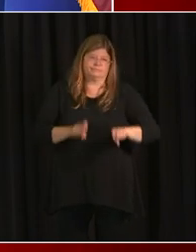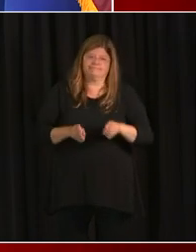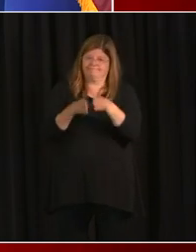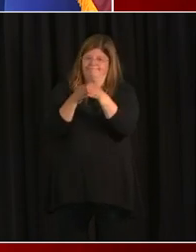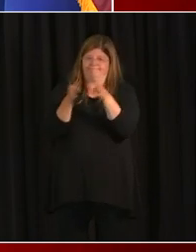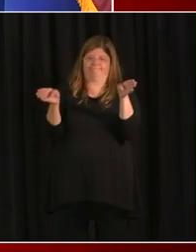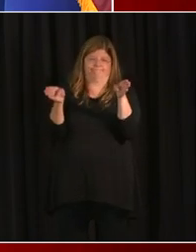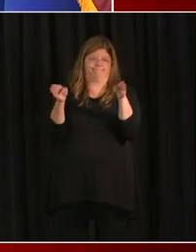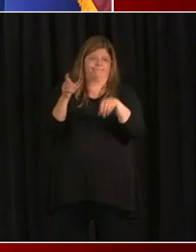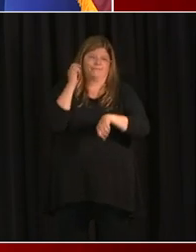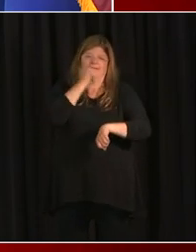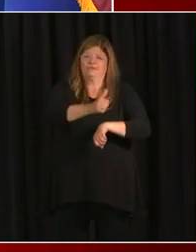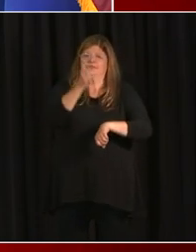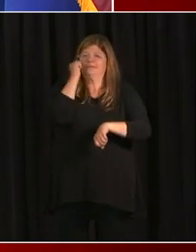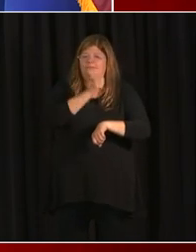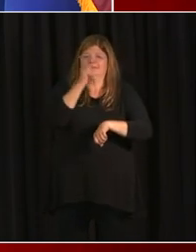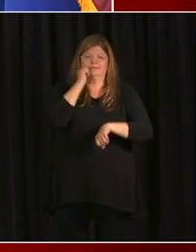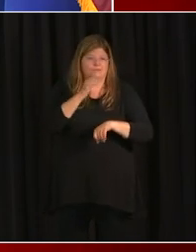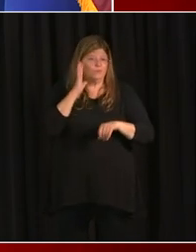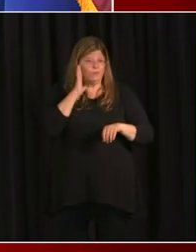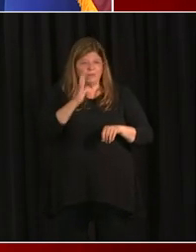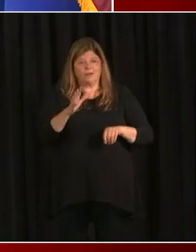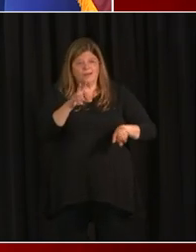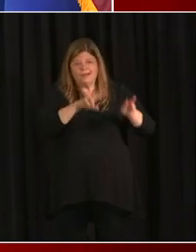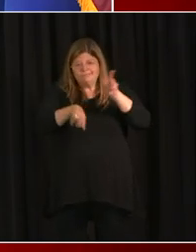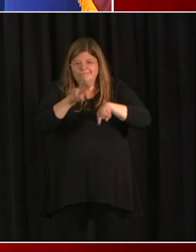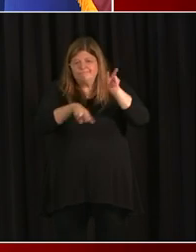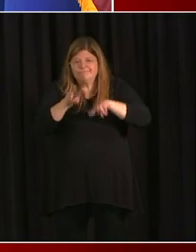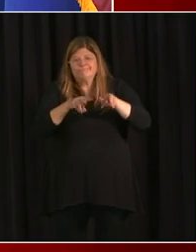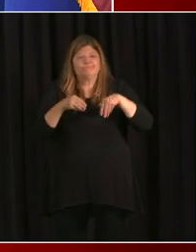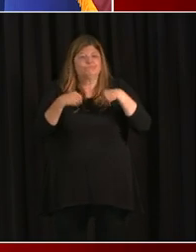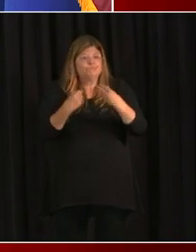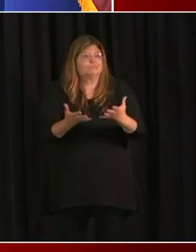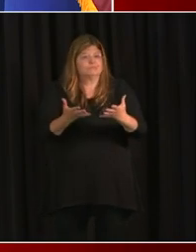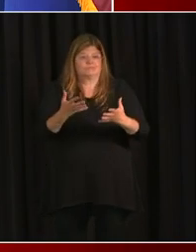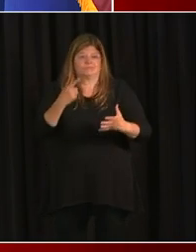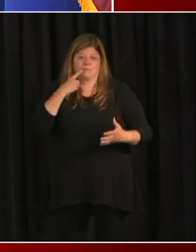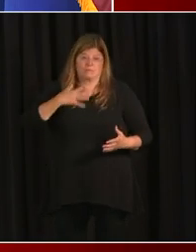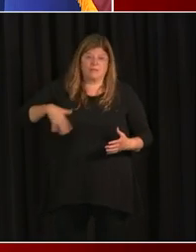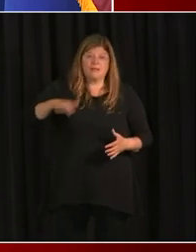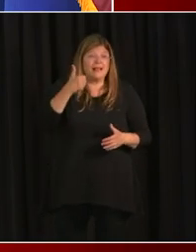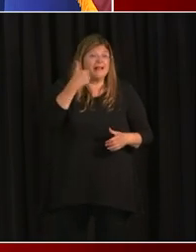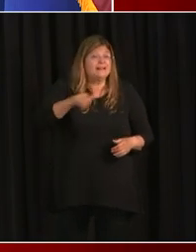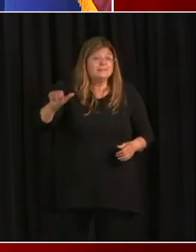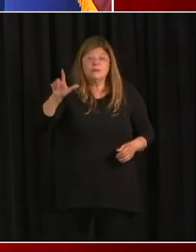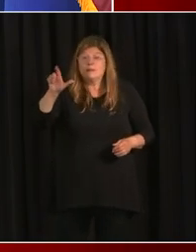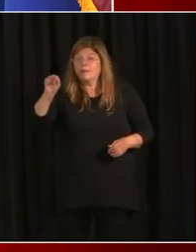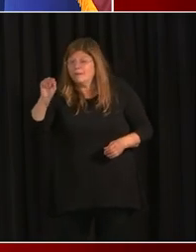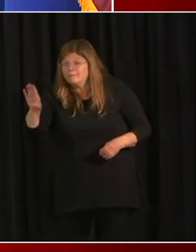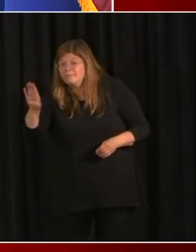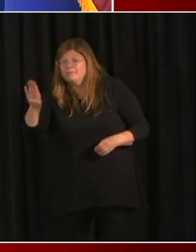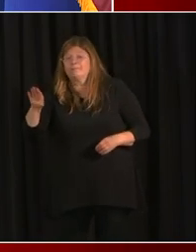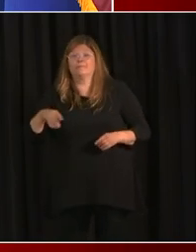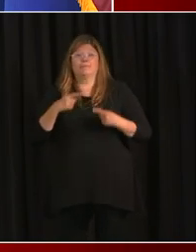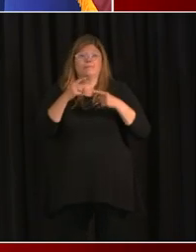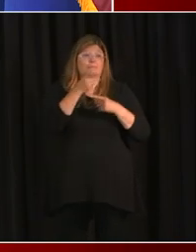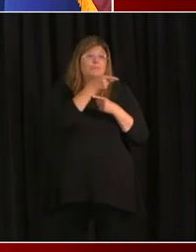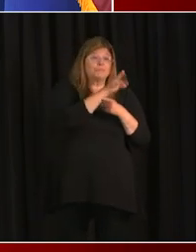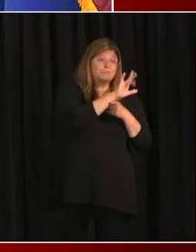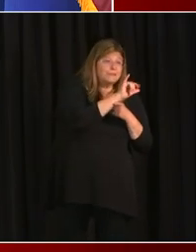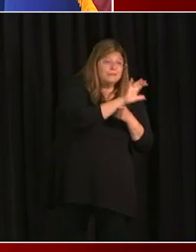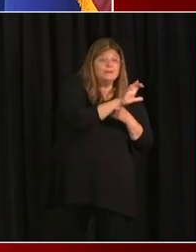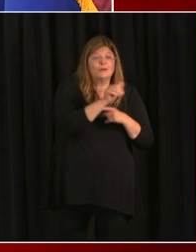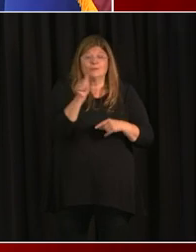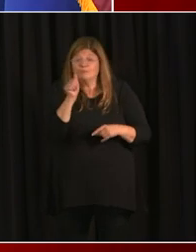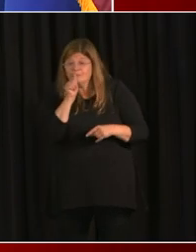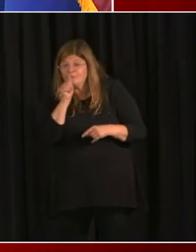on a daily basis, we have every test that was provided to us by any lab, whether it be the commercial lab, the public health lab, hospital